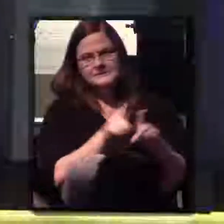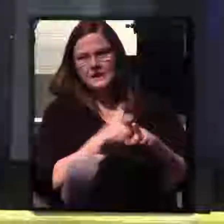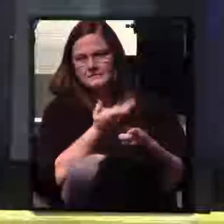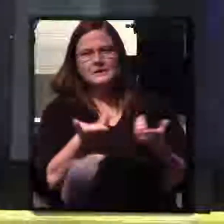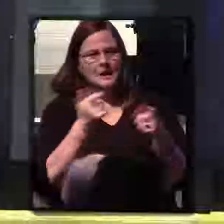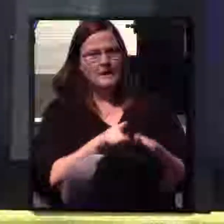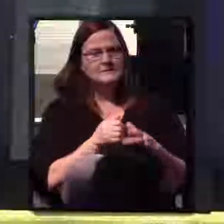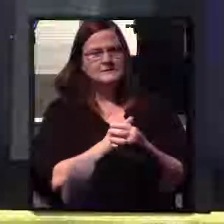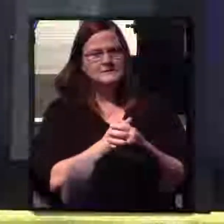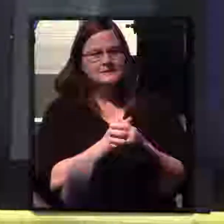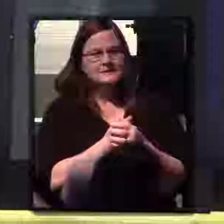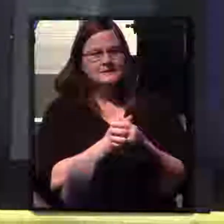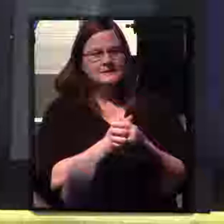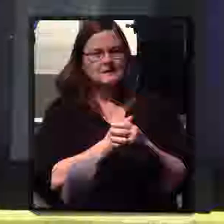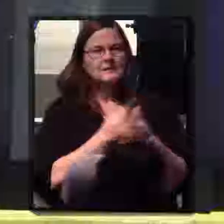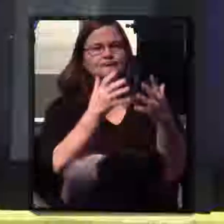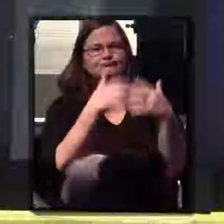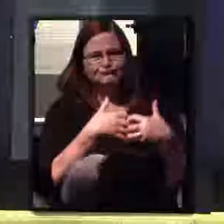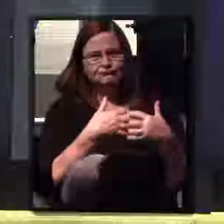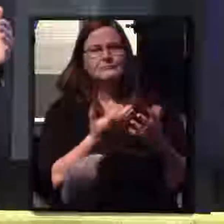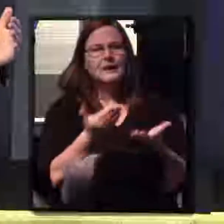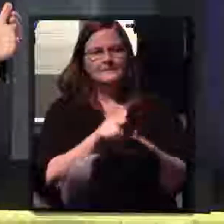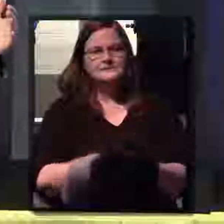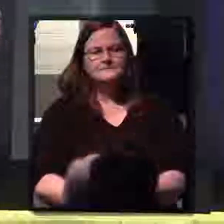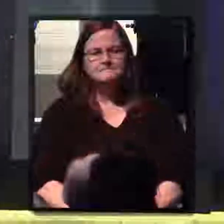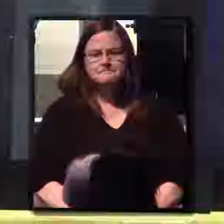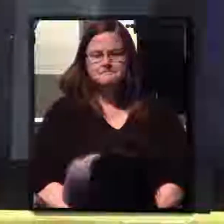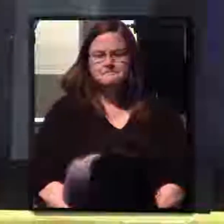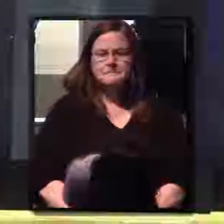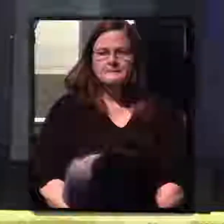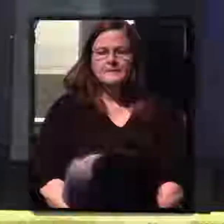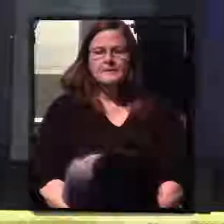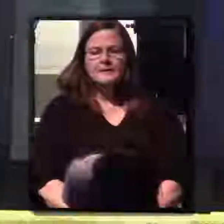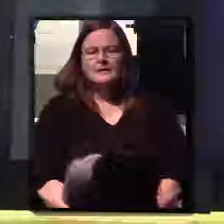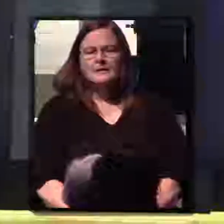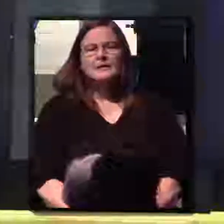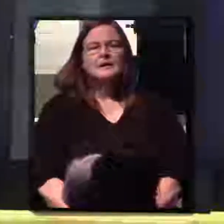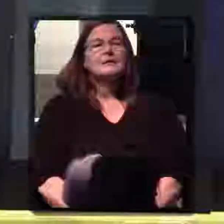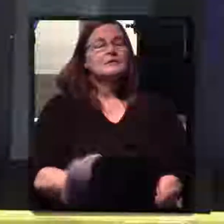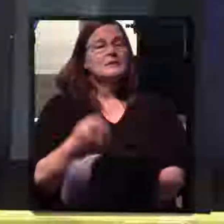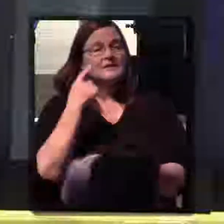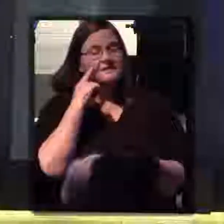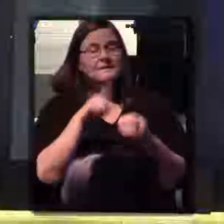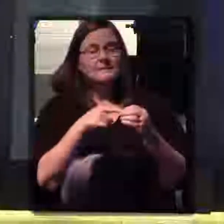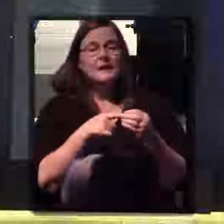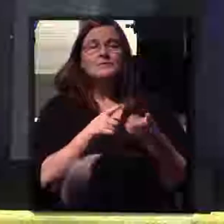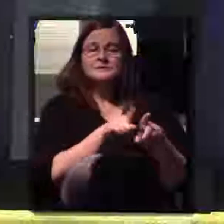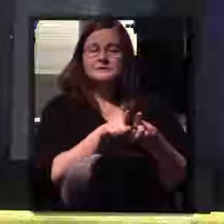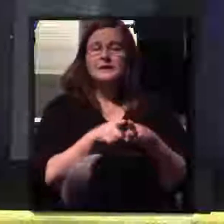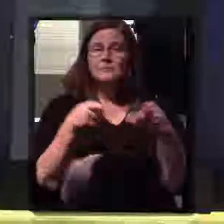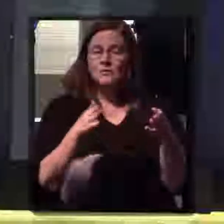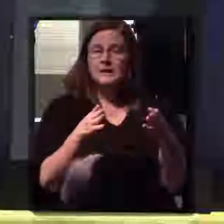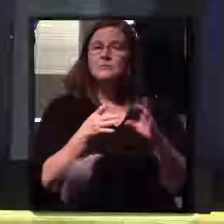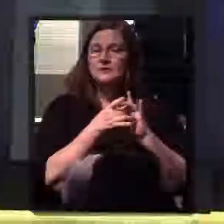political understanding that is employed. And the same thing happens, and collapse takes place. And we can